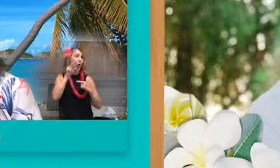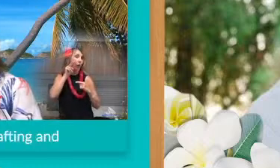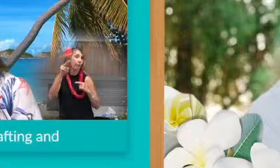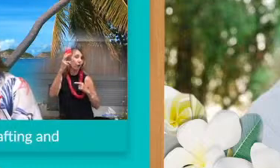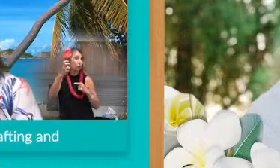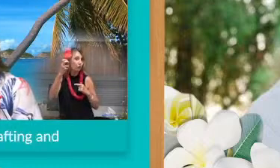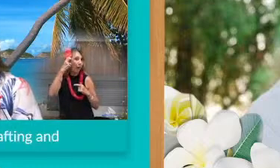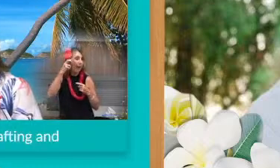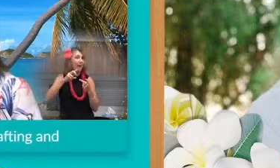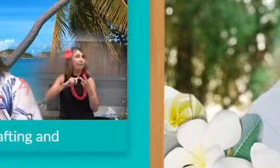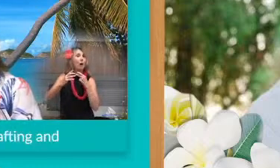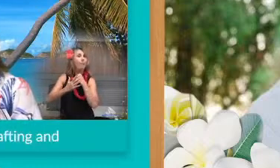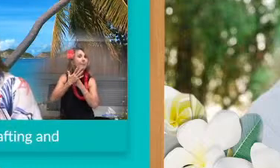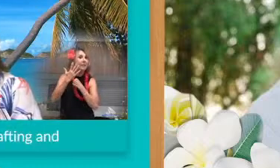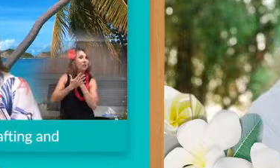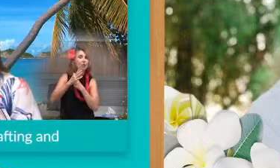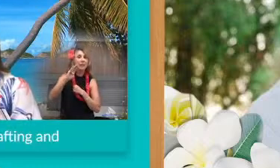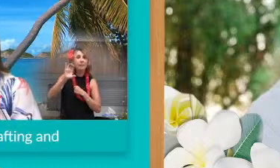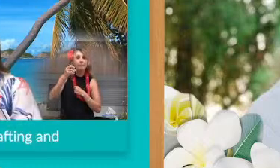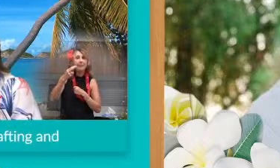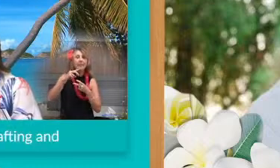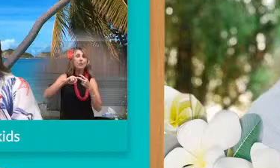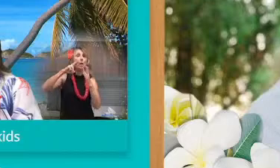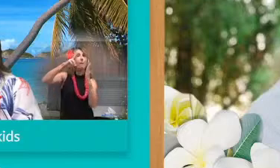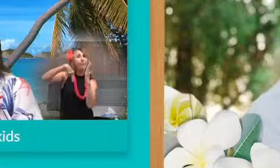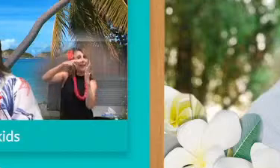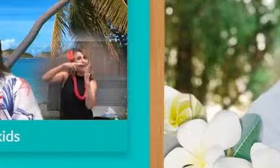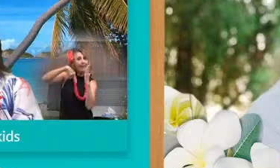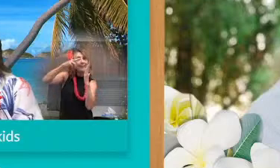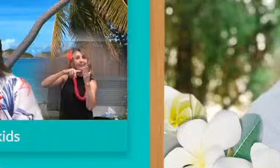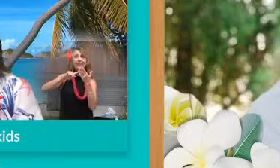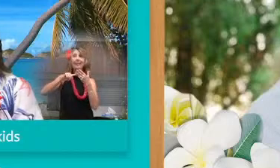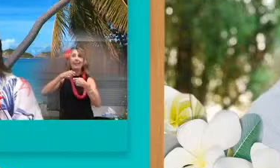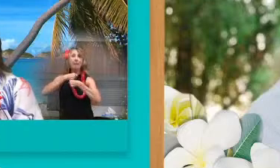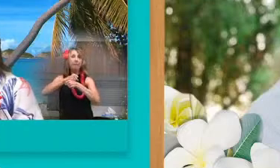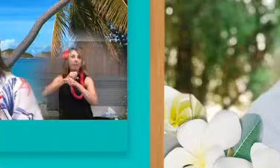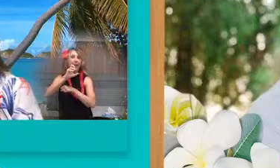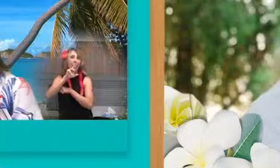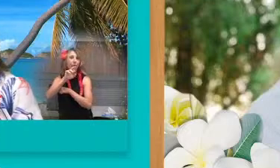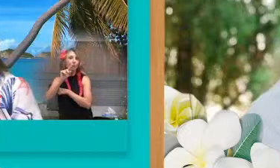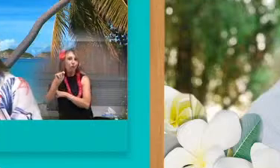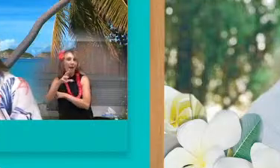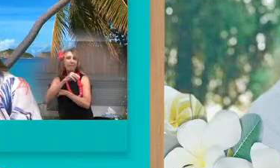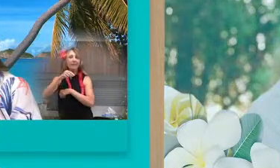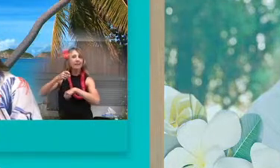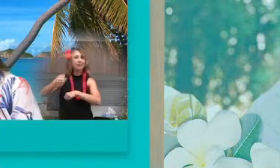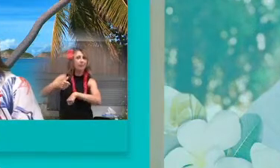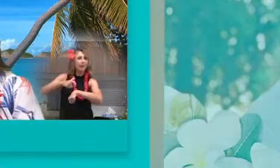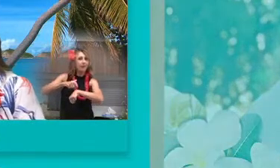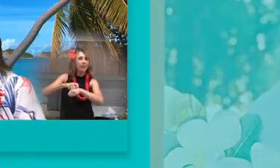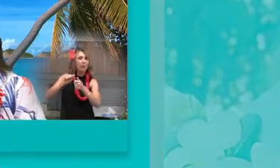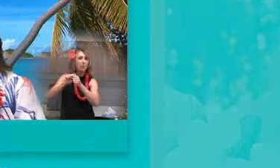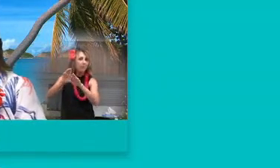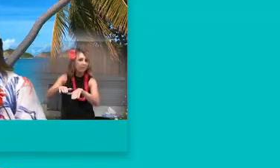beach, watercolor painting and crafting, and more time with the kids and grandbabies.